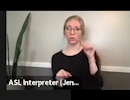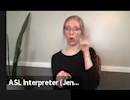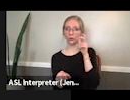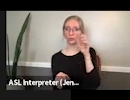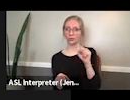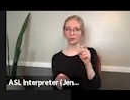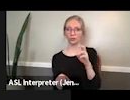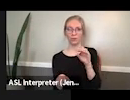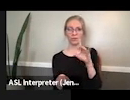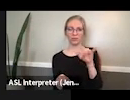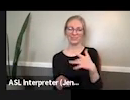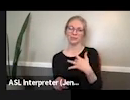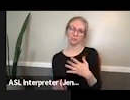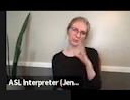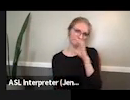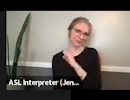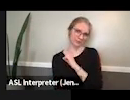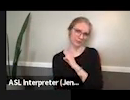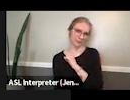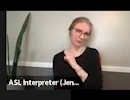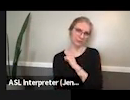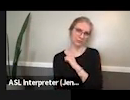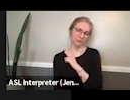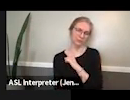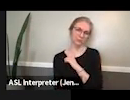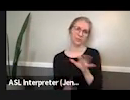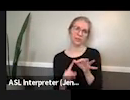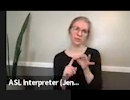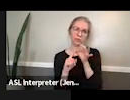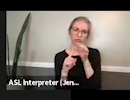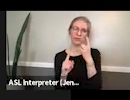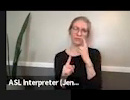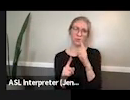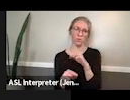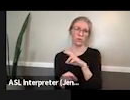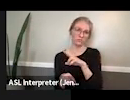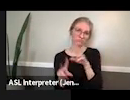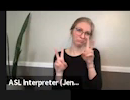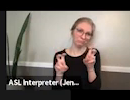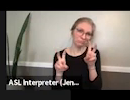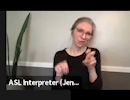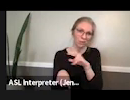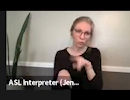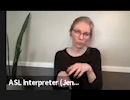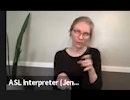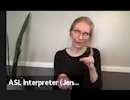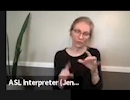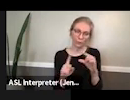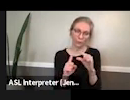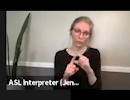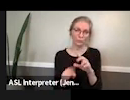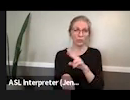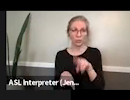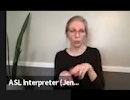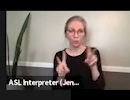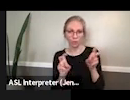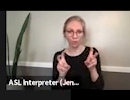all right? Especially in the case of a normal, I hate that word, but normal OAE result,